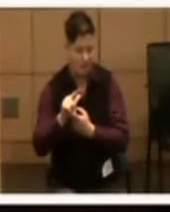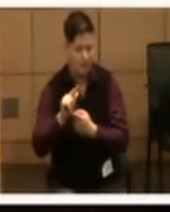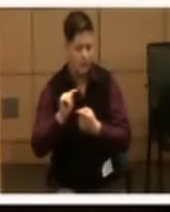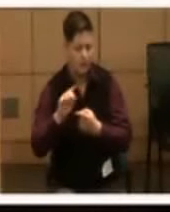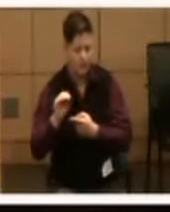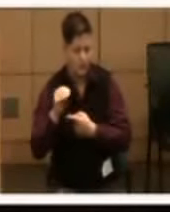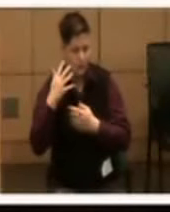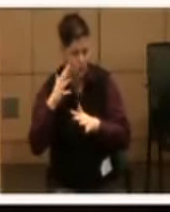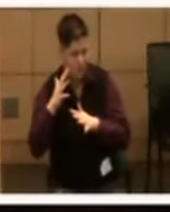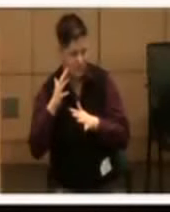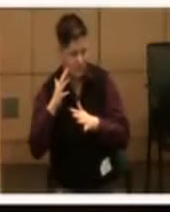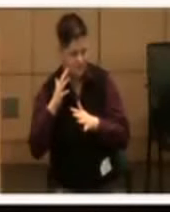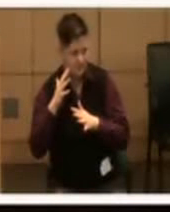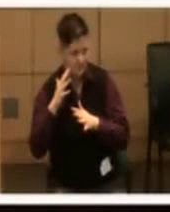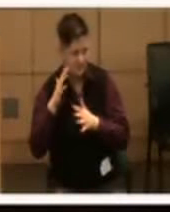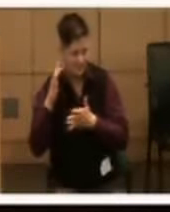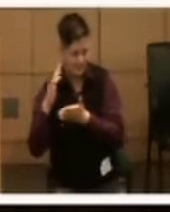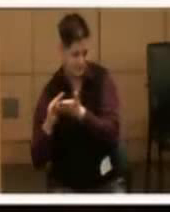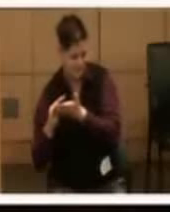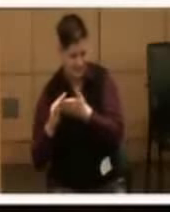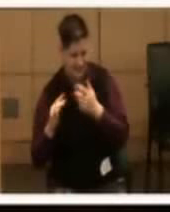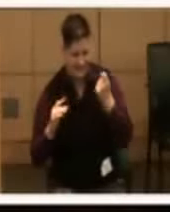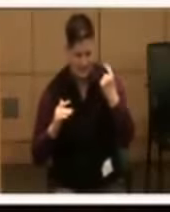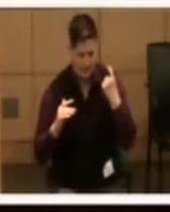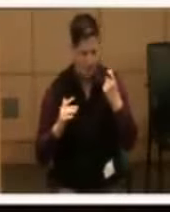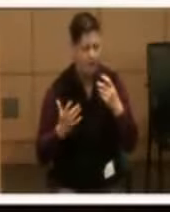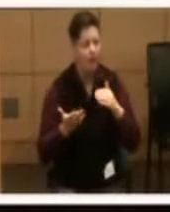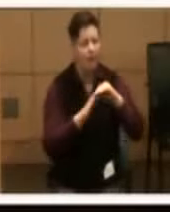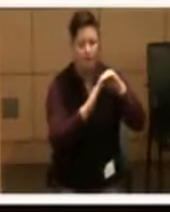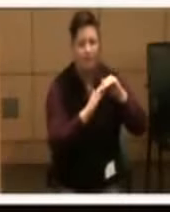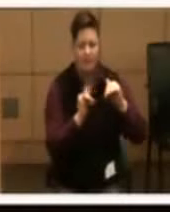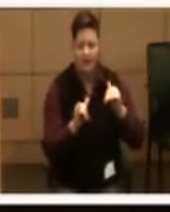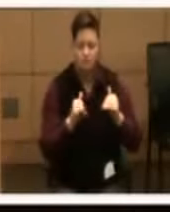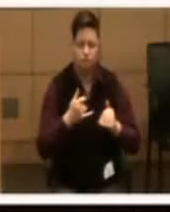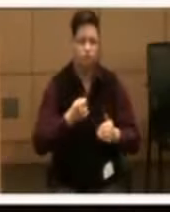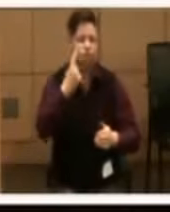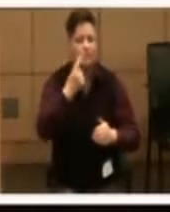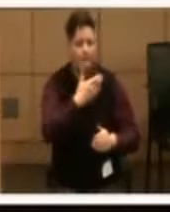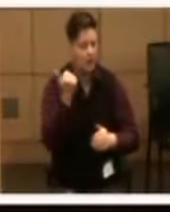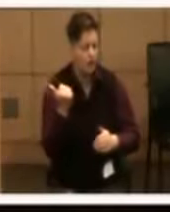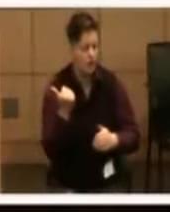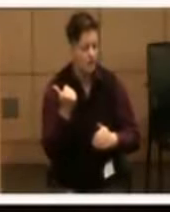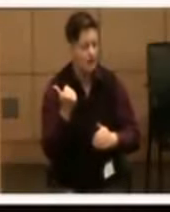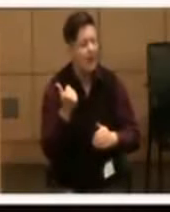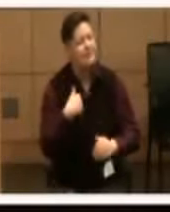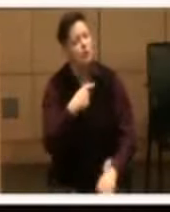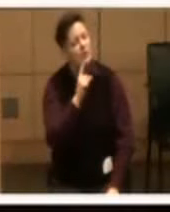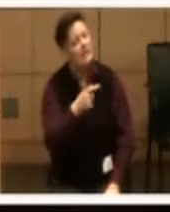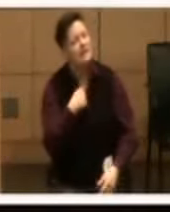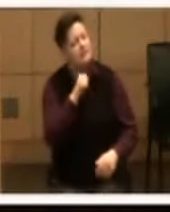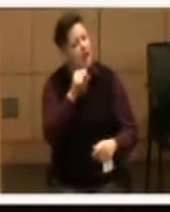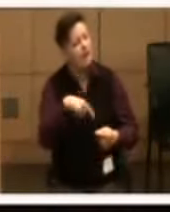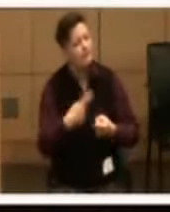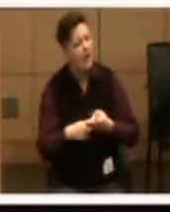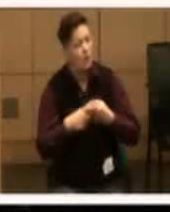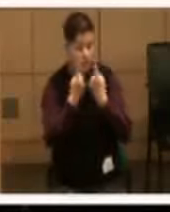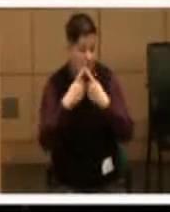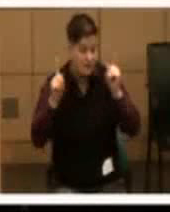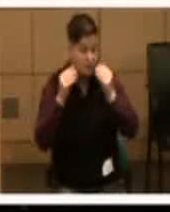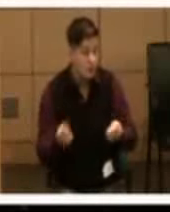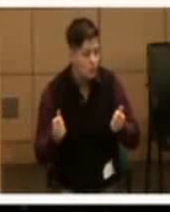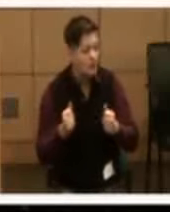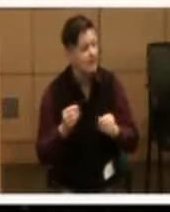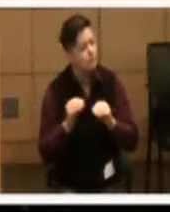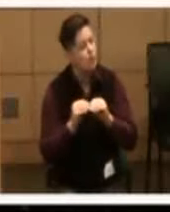along with the failure, it's not, again, failure. It's just struggle. Yeah, struggle. That's what I mean by that. It's not an